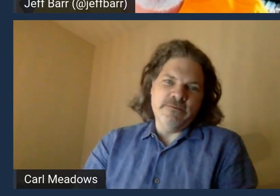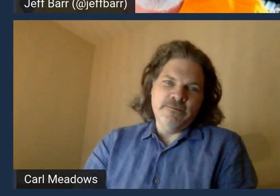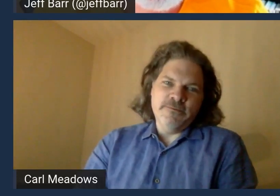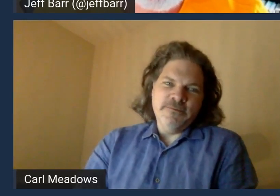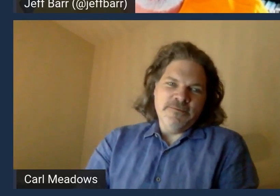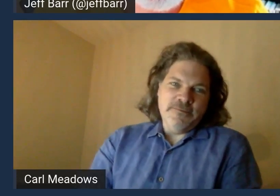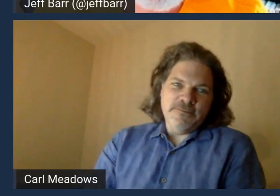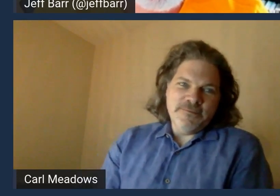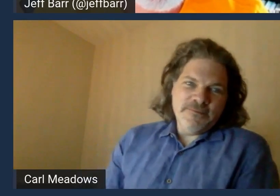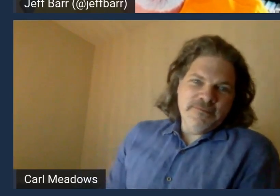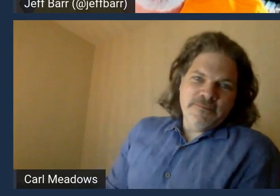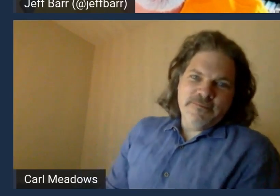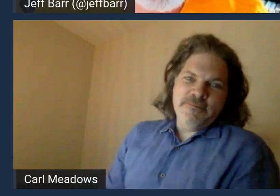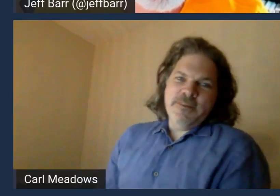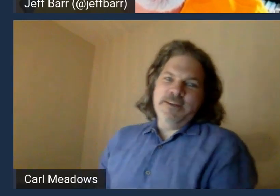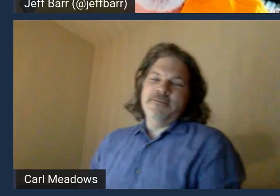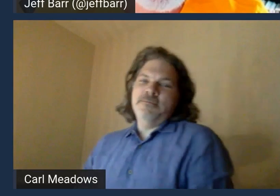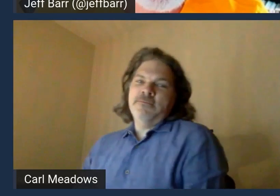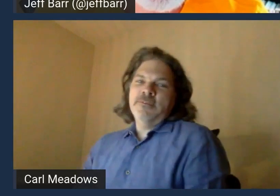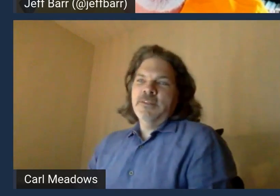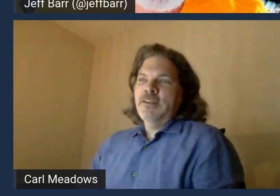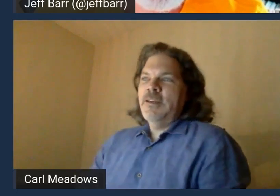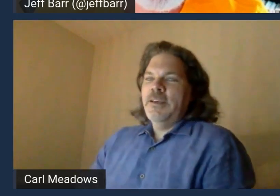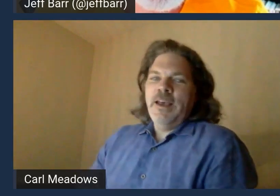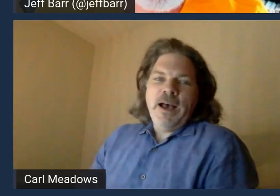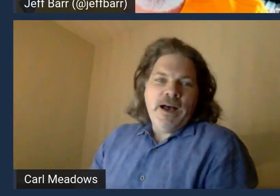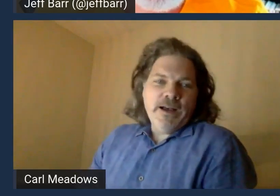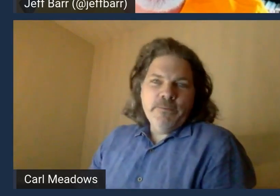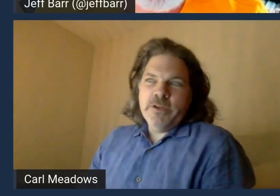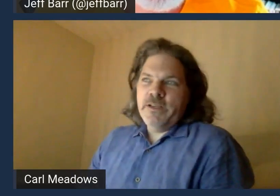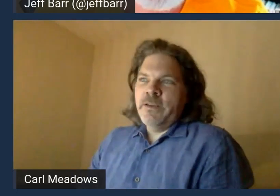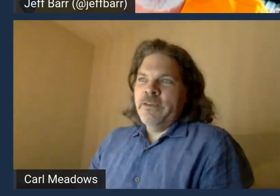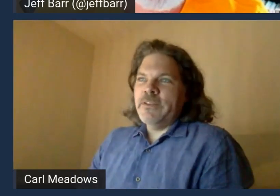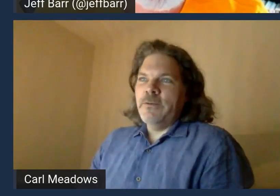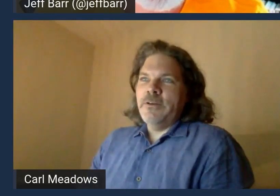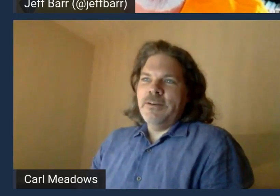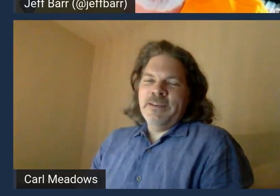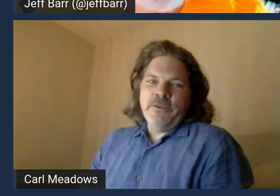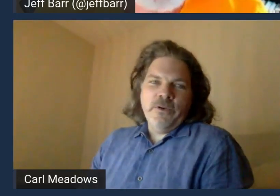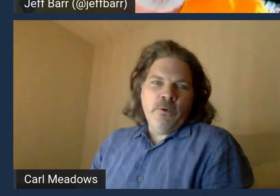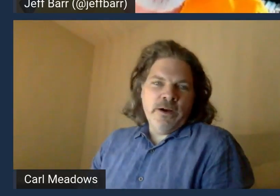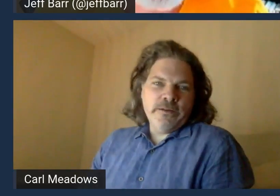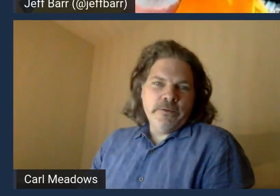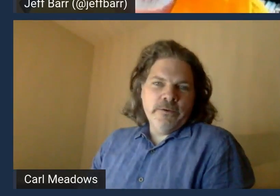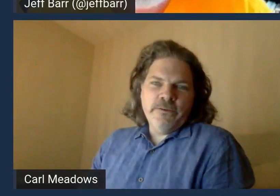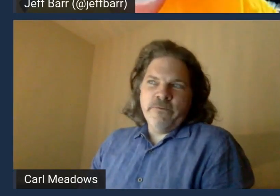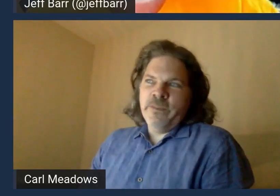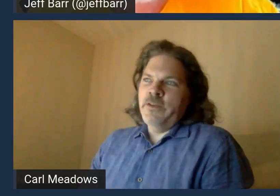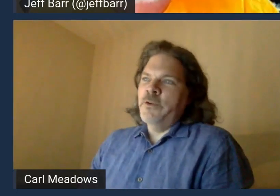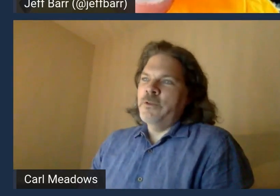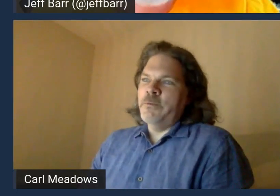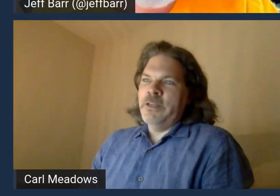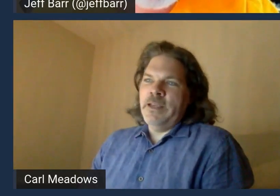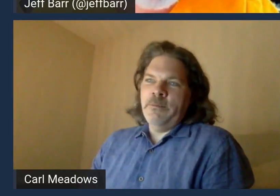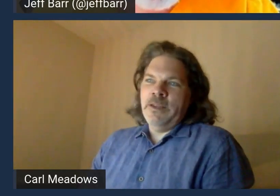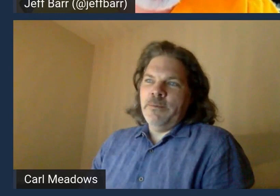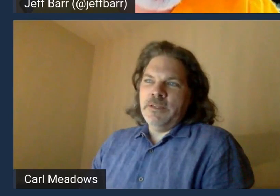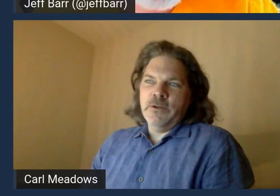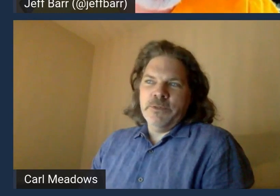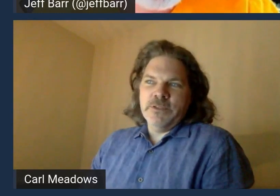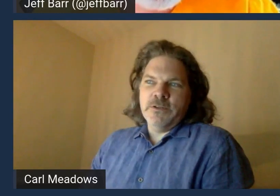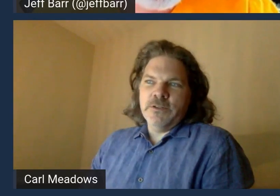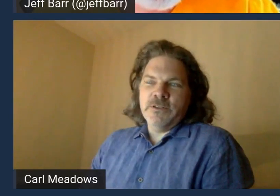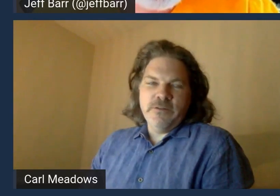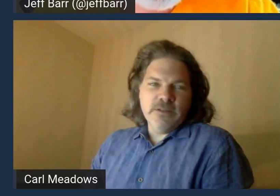stuff. Excellent. And what are you going to show us? I'm going to give you a walkthrough of the newly renamed